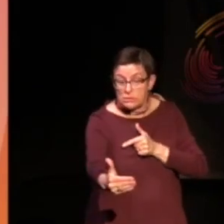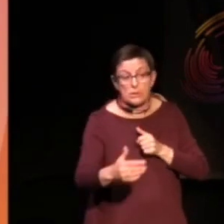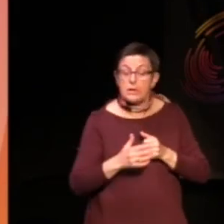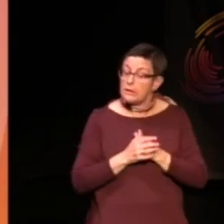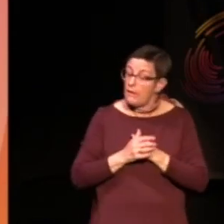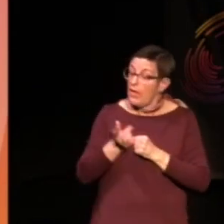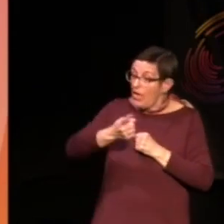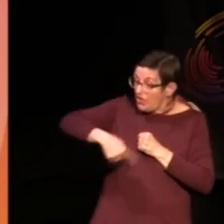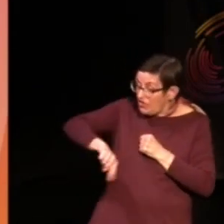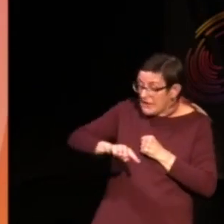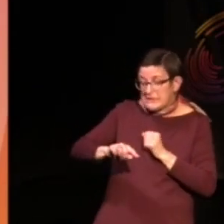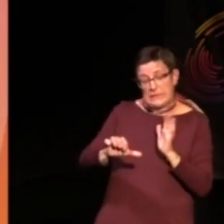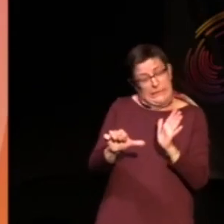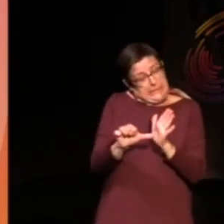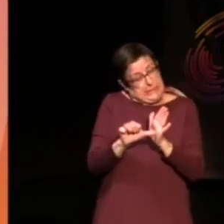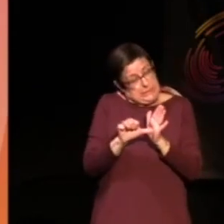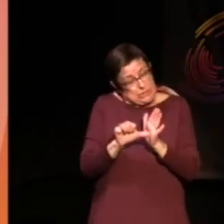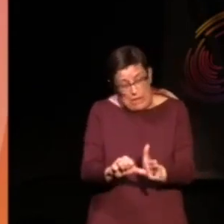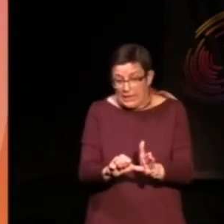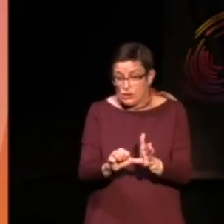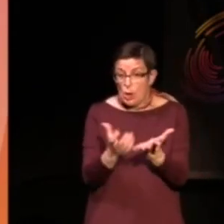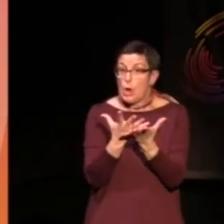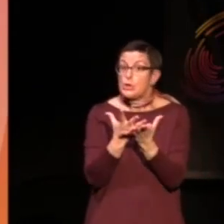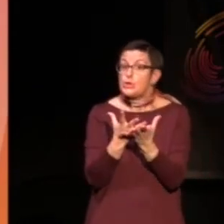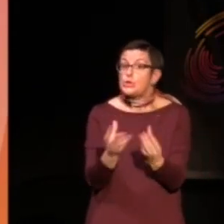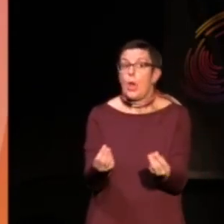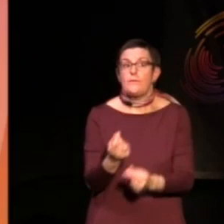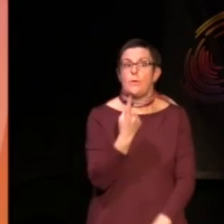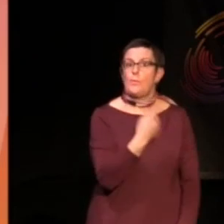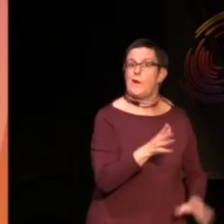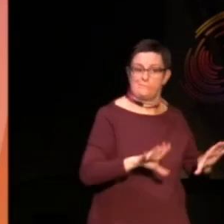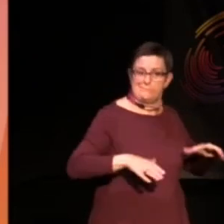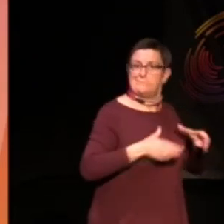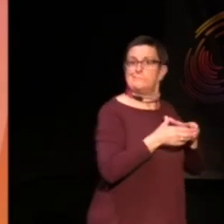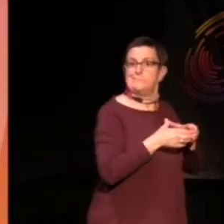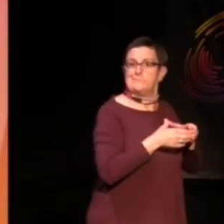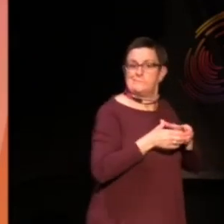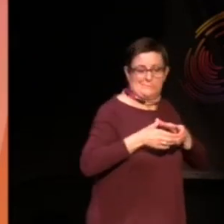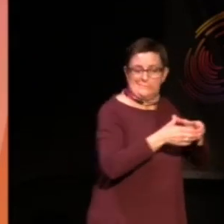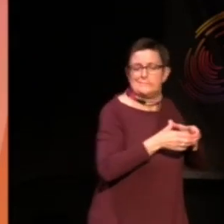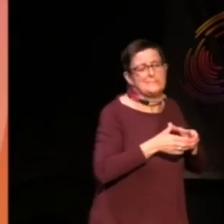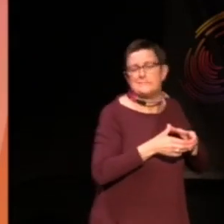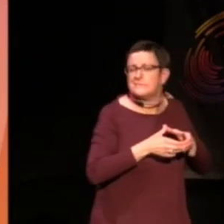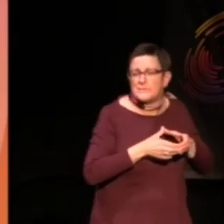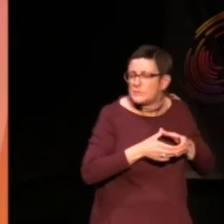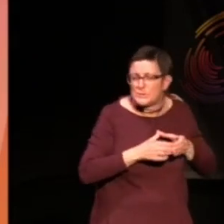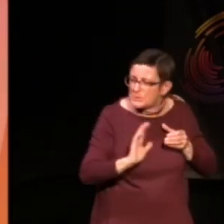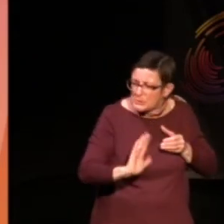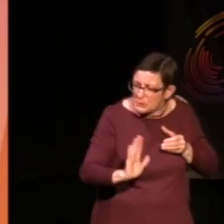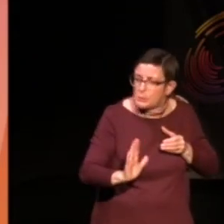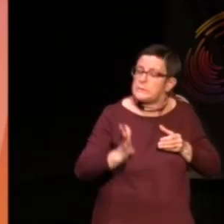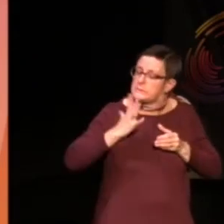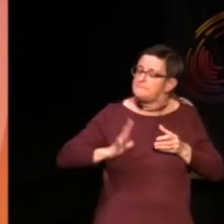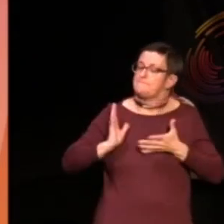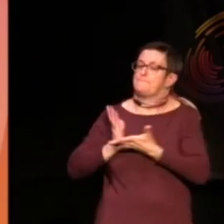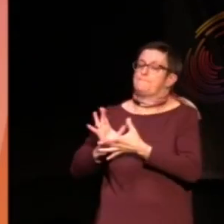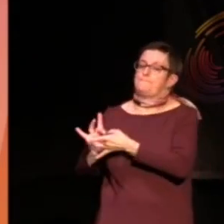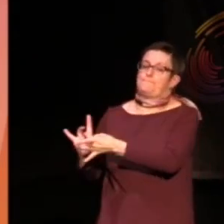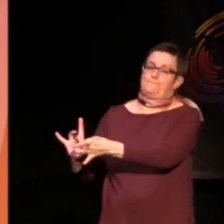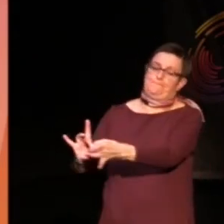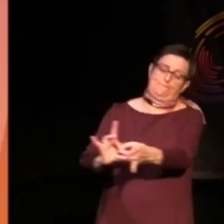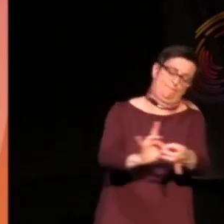these challenges can be solved with the forces or the myths of exceptionalism,